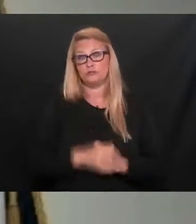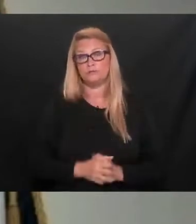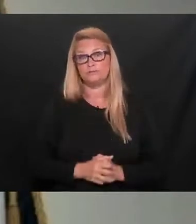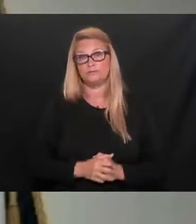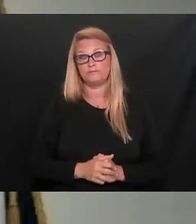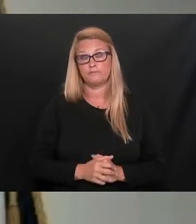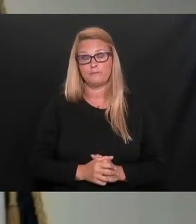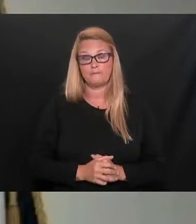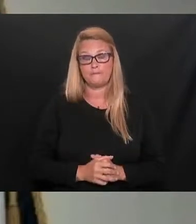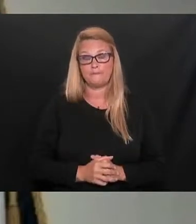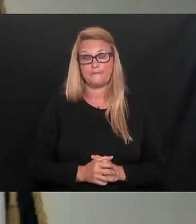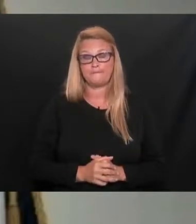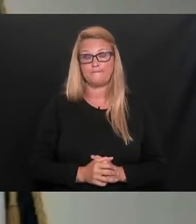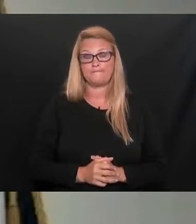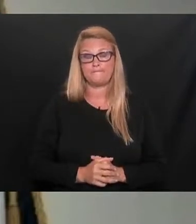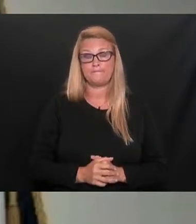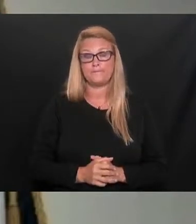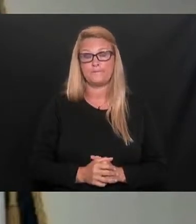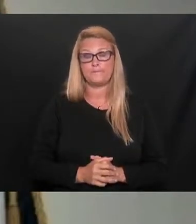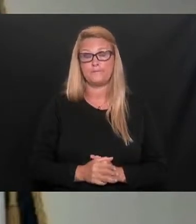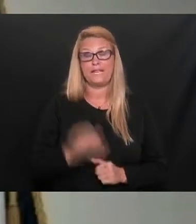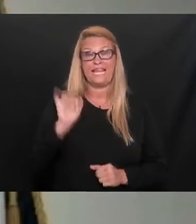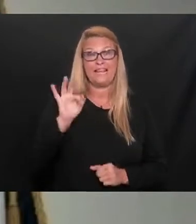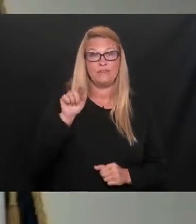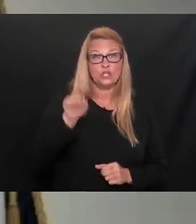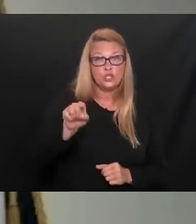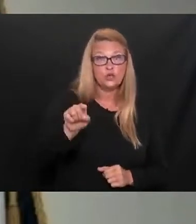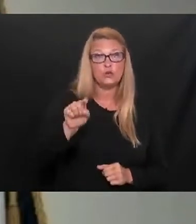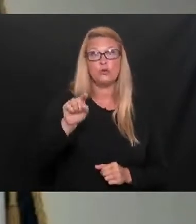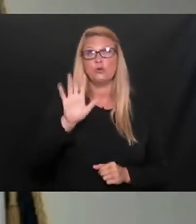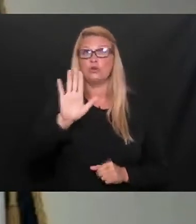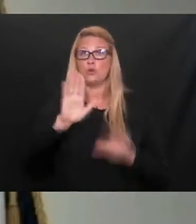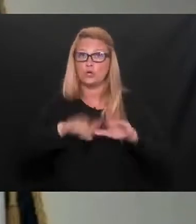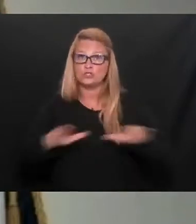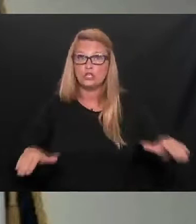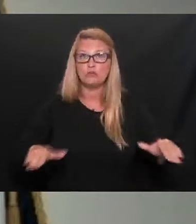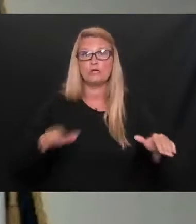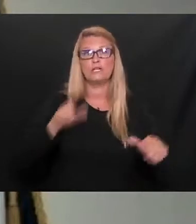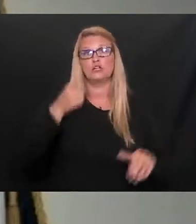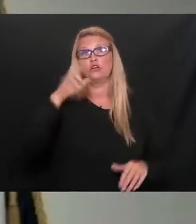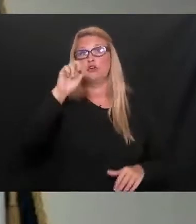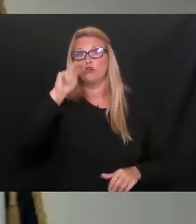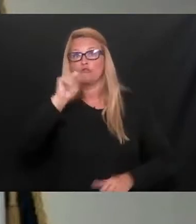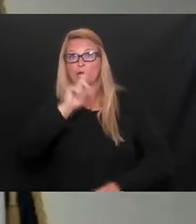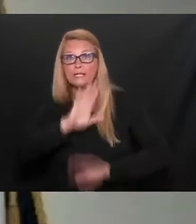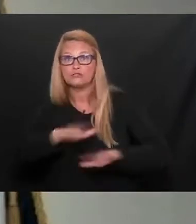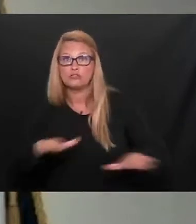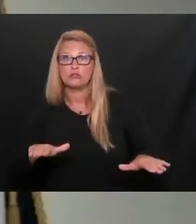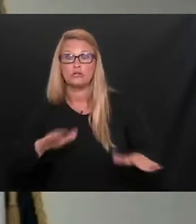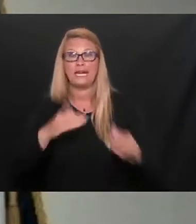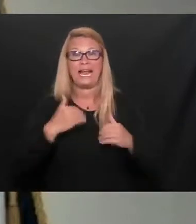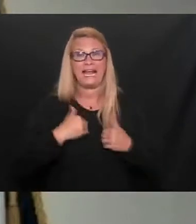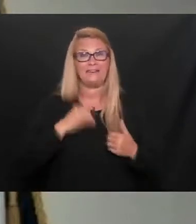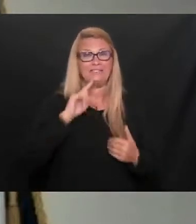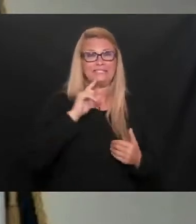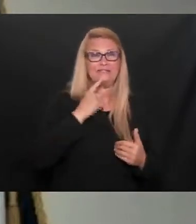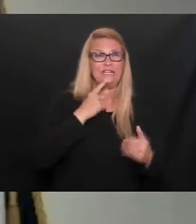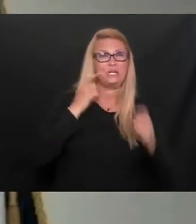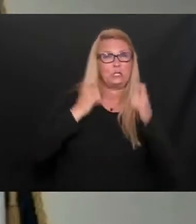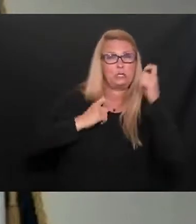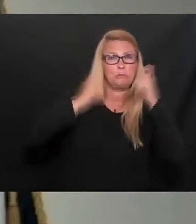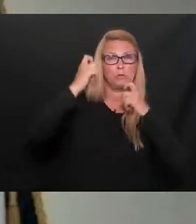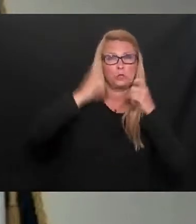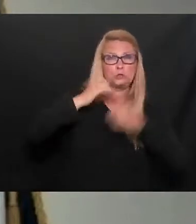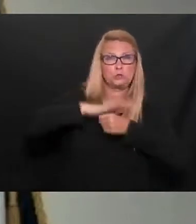prevented. Additionally, if you, your children, or your grandchildren are experiencing severe emotional